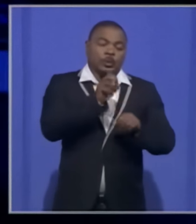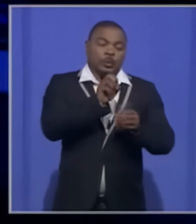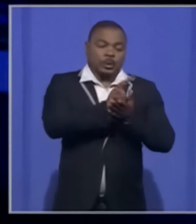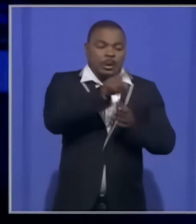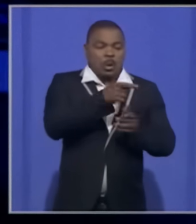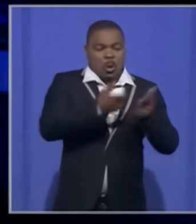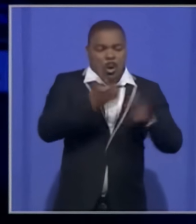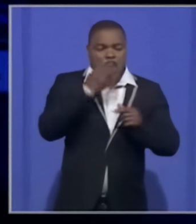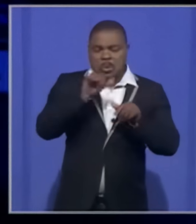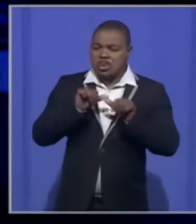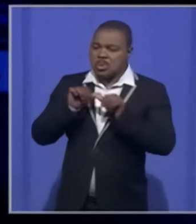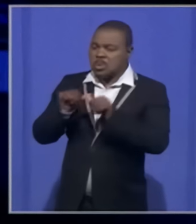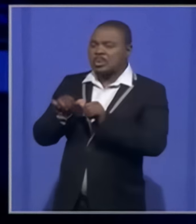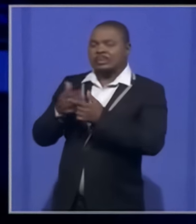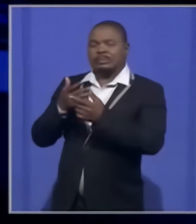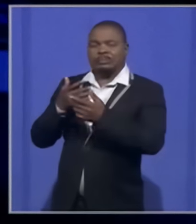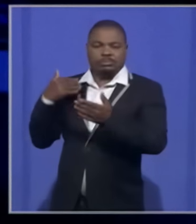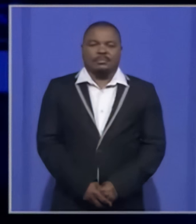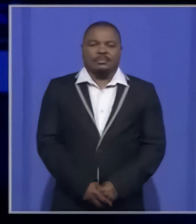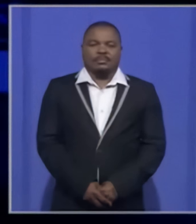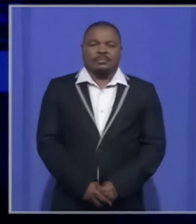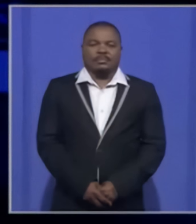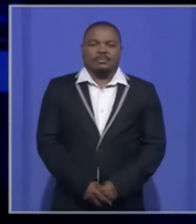e tsotehang ya ho fumana toka.